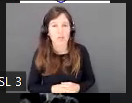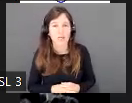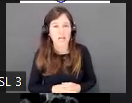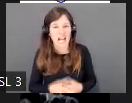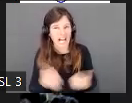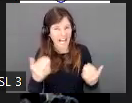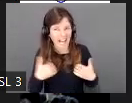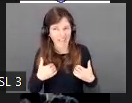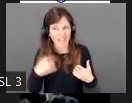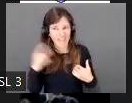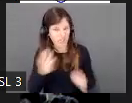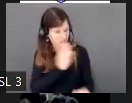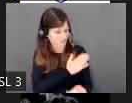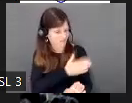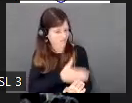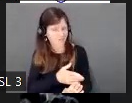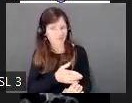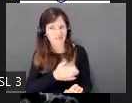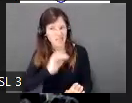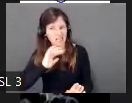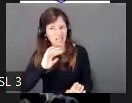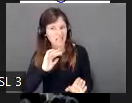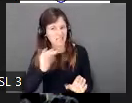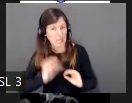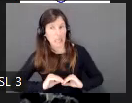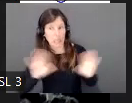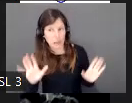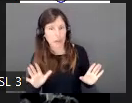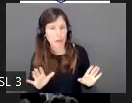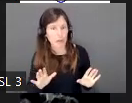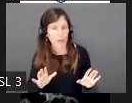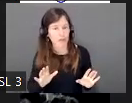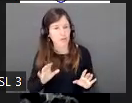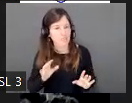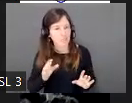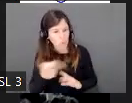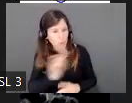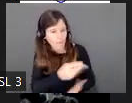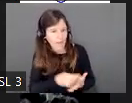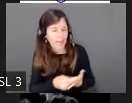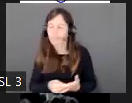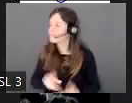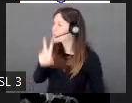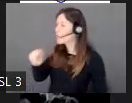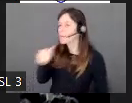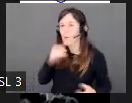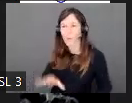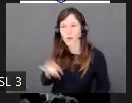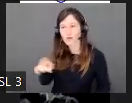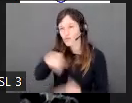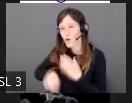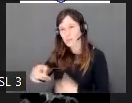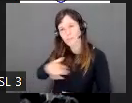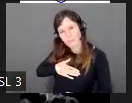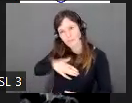took your money and he spent it. That's fine, Mike, I don't want anything done. He's my son, I'm supporting him his whole life. He's went